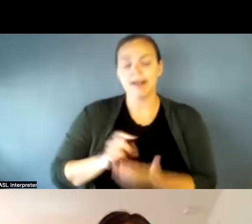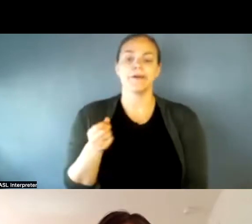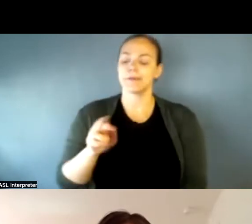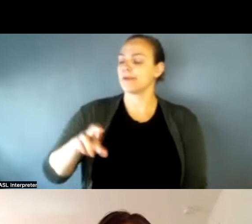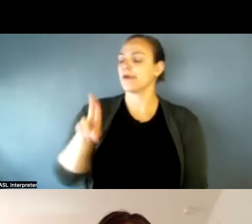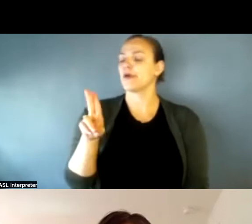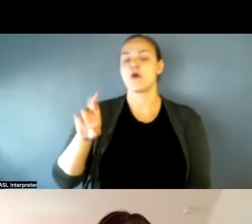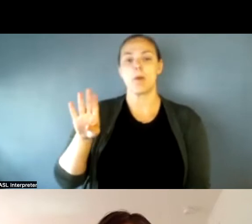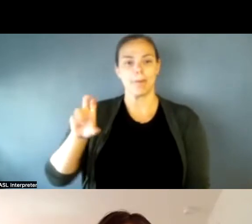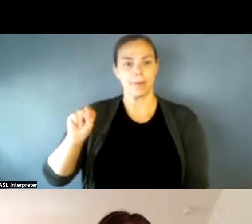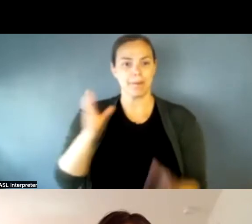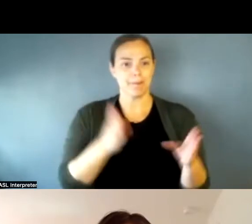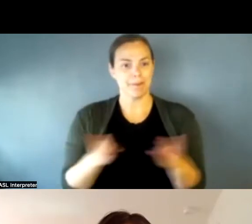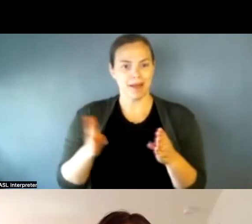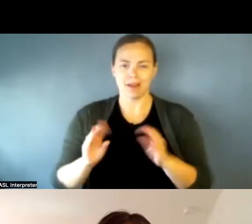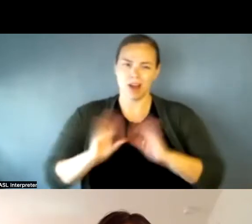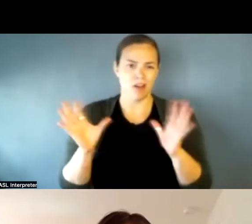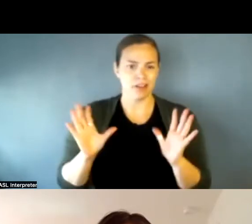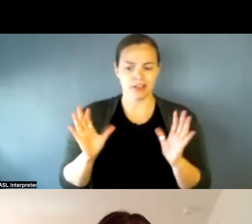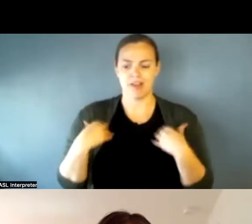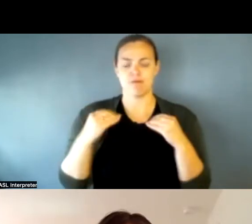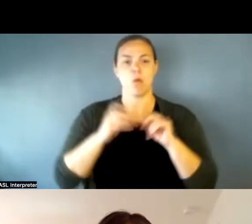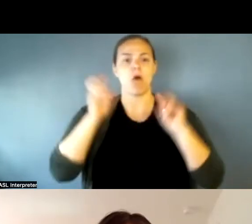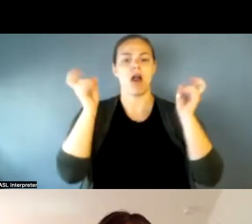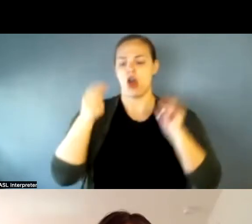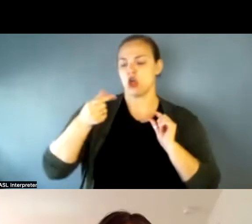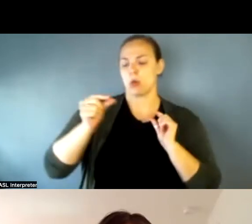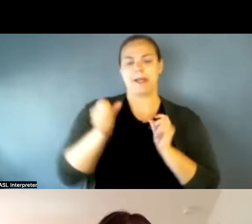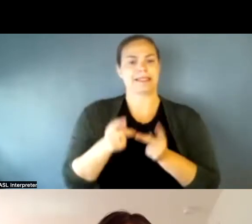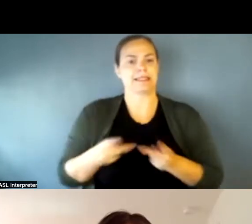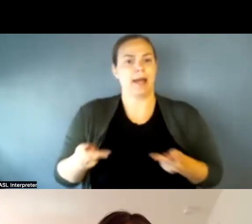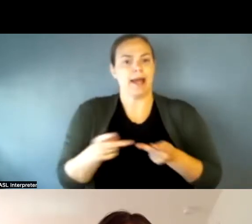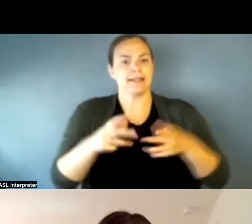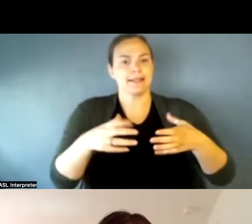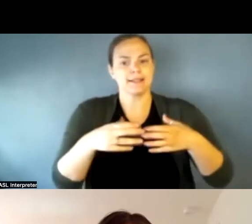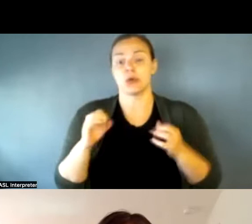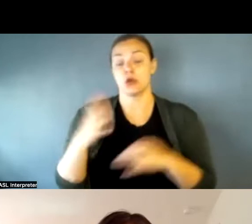incorporating more green space or trees, et cetera, would be the way to go, it sounds like.